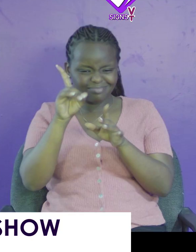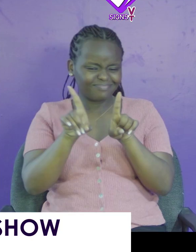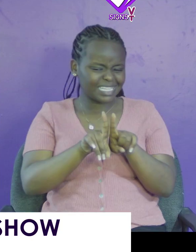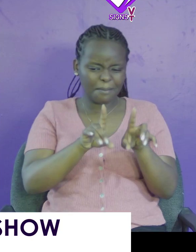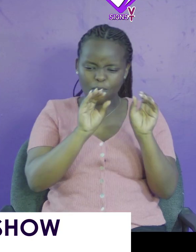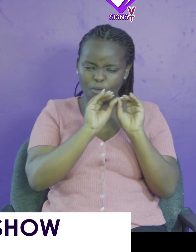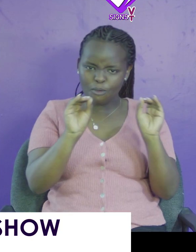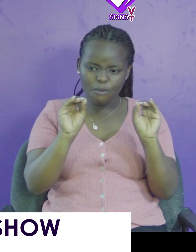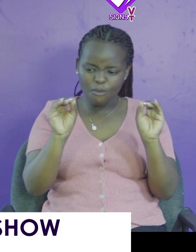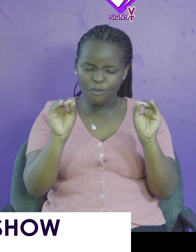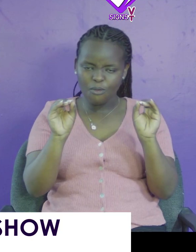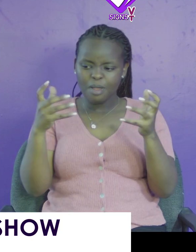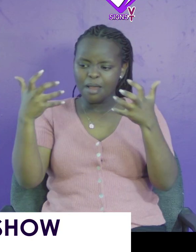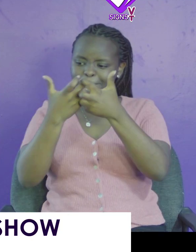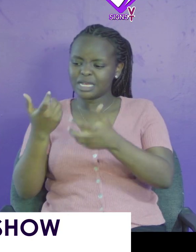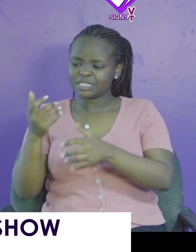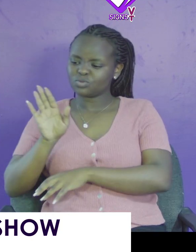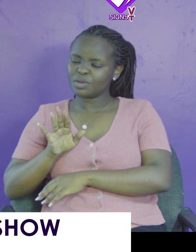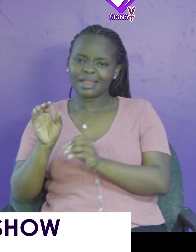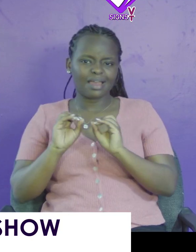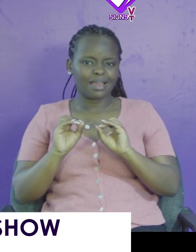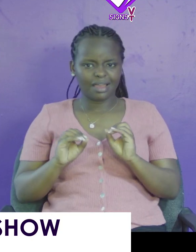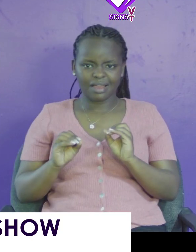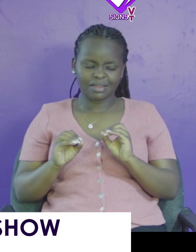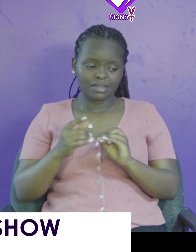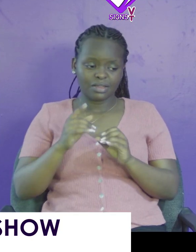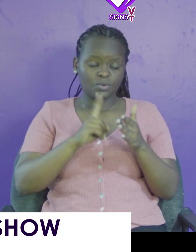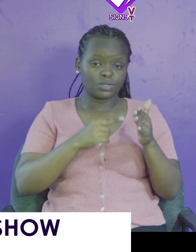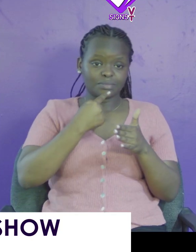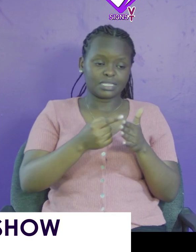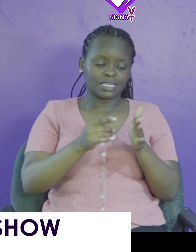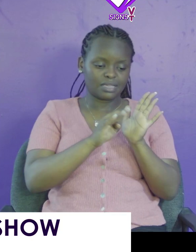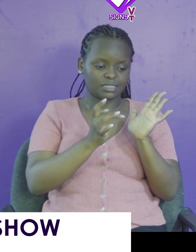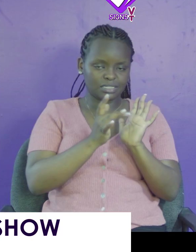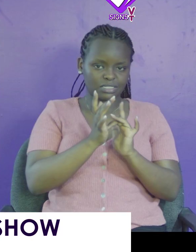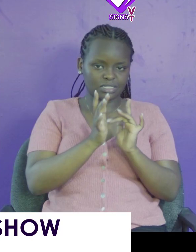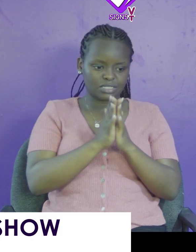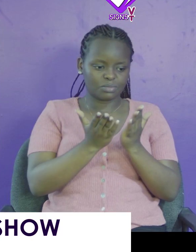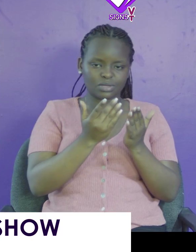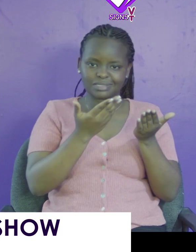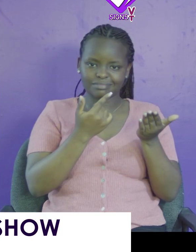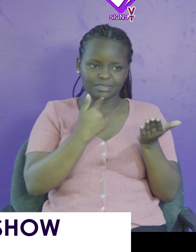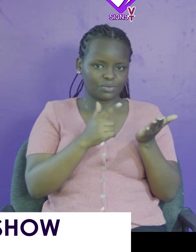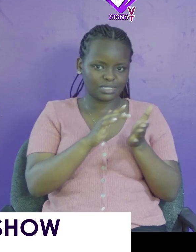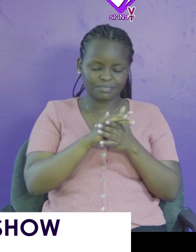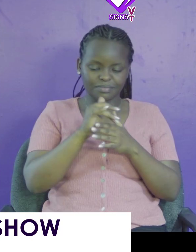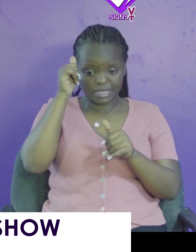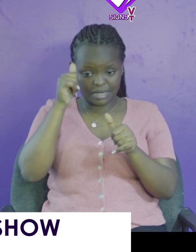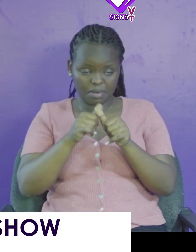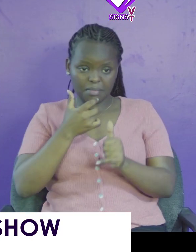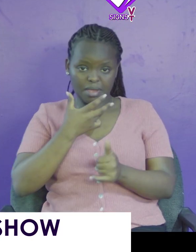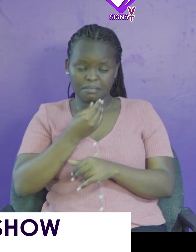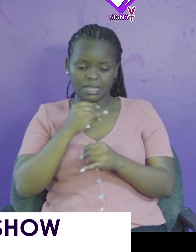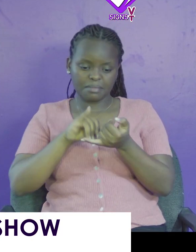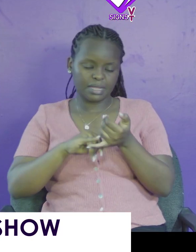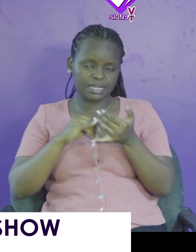enough to reach to that capacity. One thing that I'm saying also, even in the marriages are not working because whenever a man is in the marriage, he